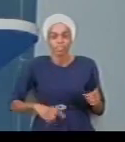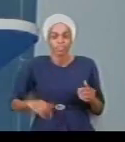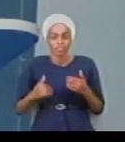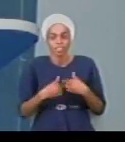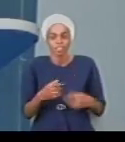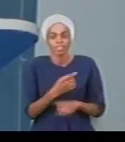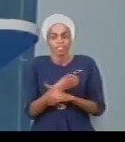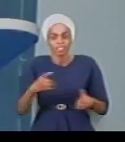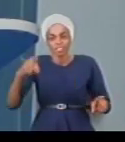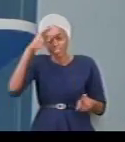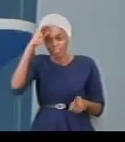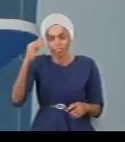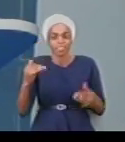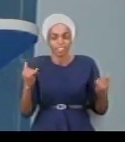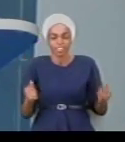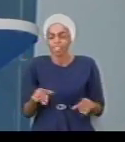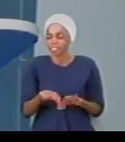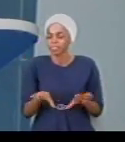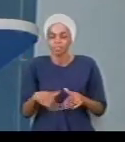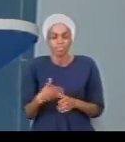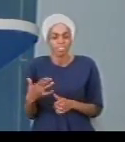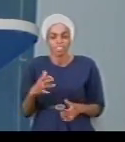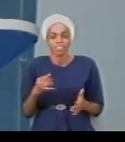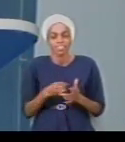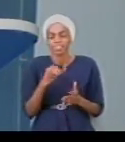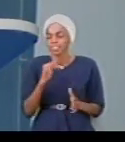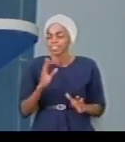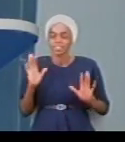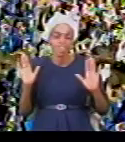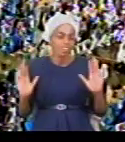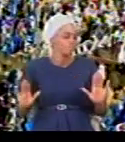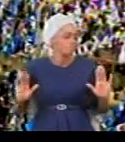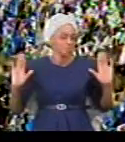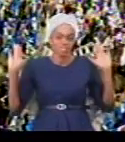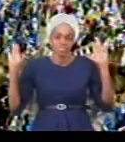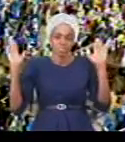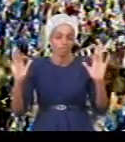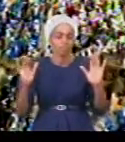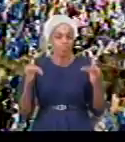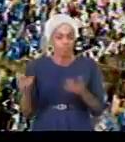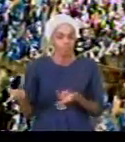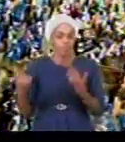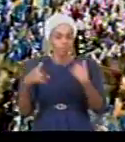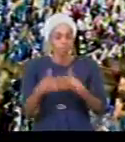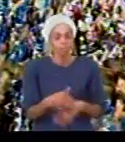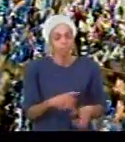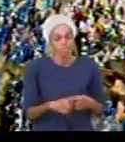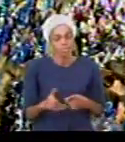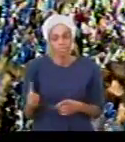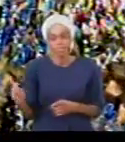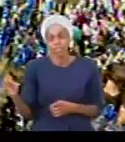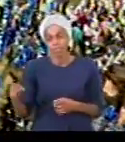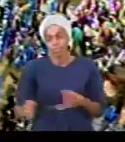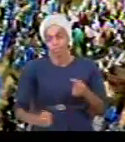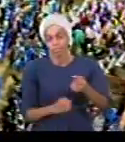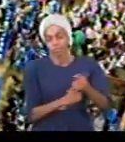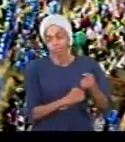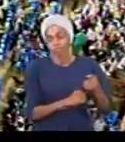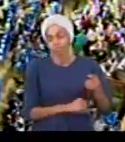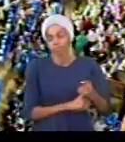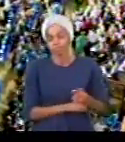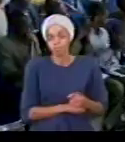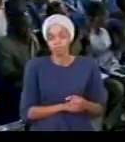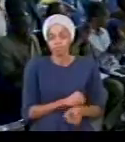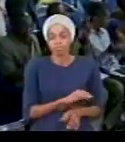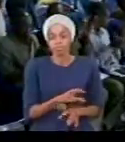now go to the Alpha location for live testimonies. Put your hands together for Jesus.